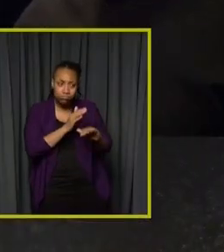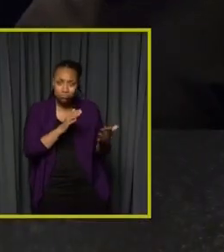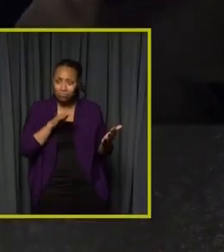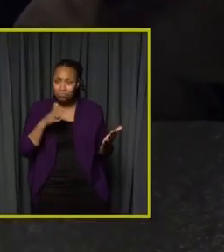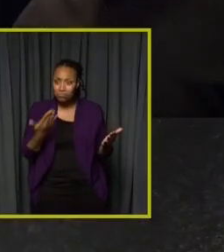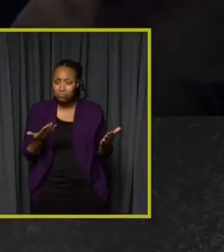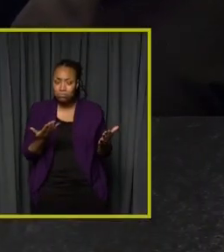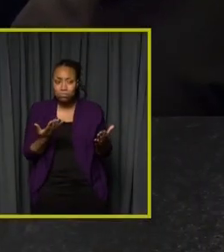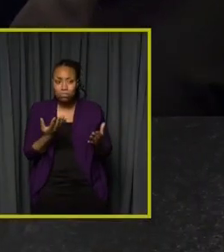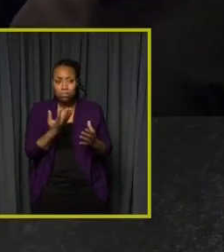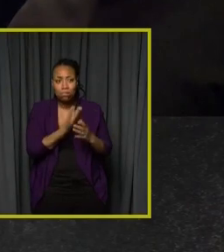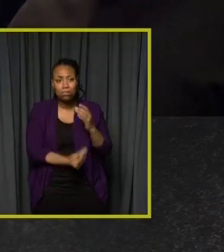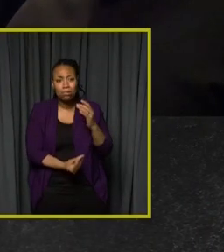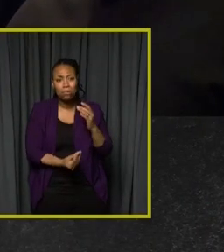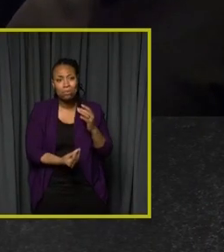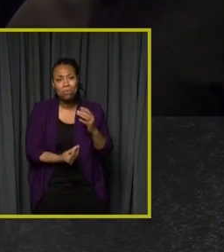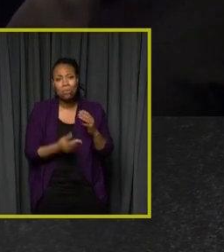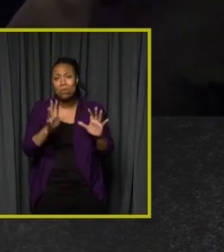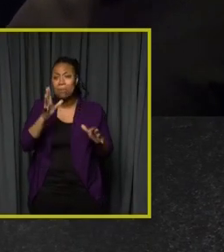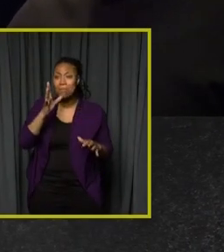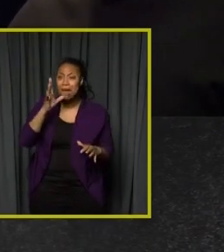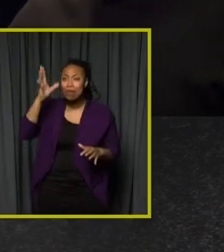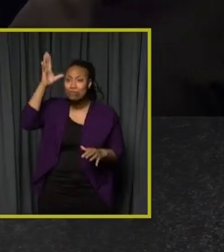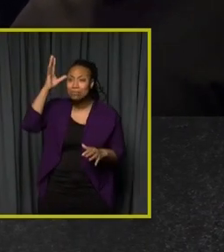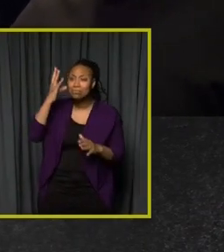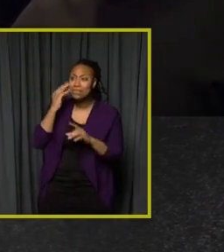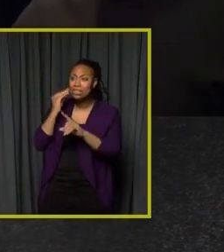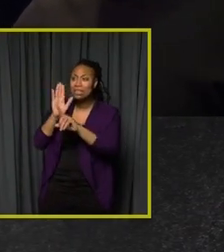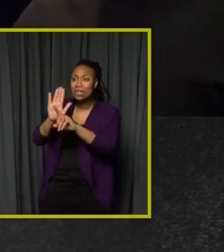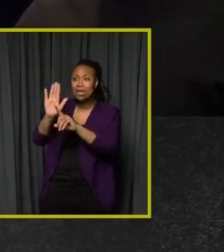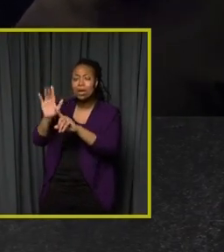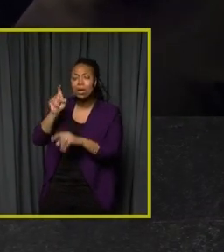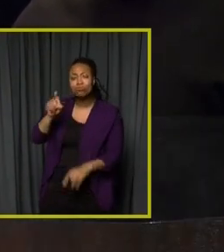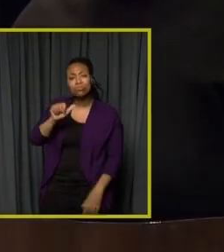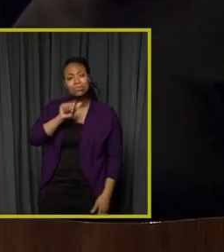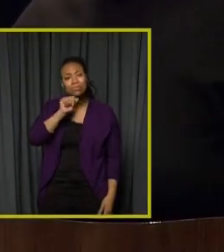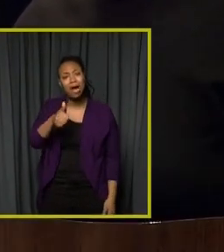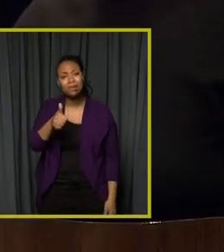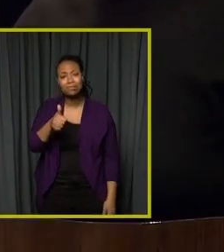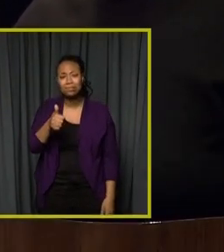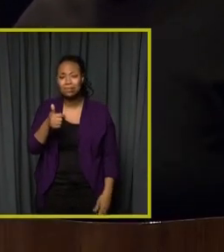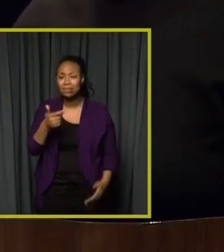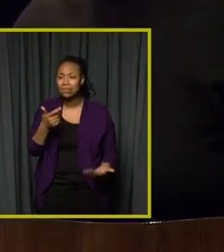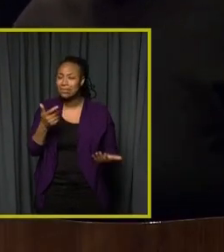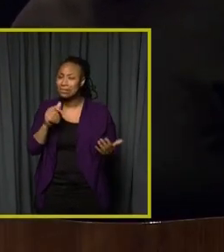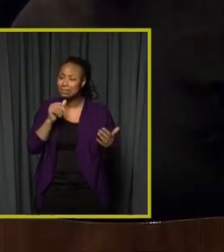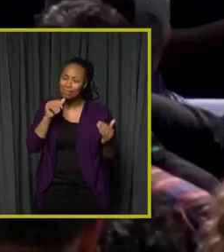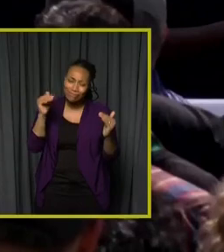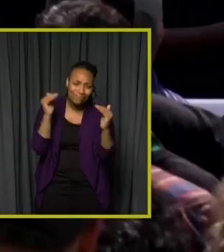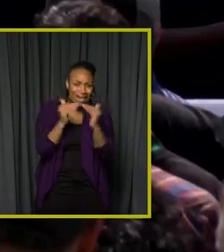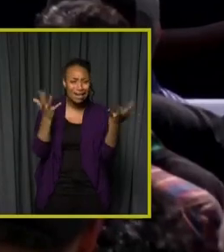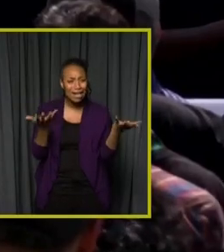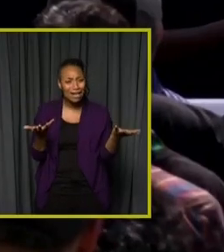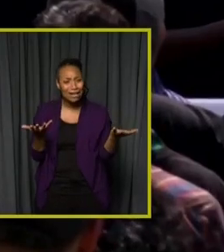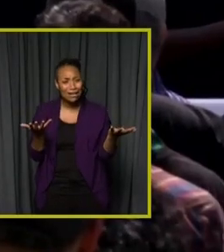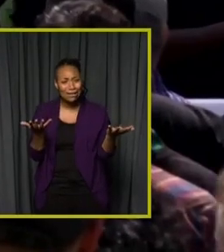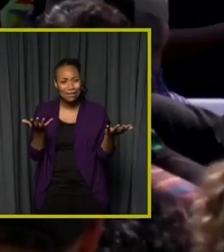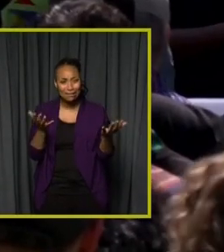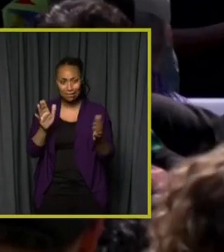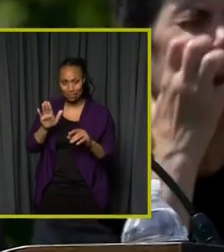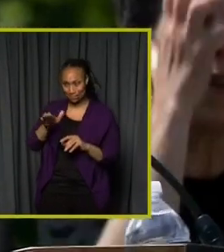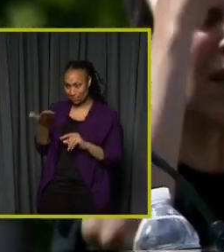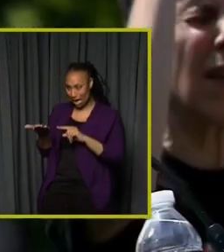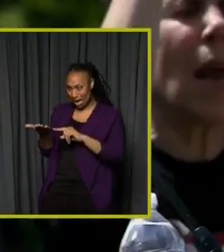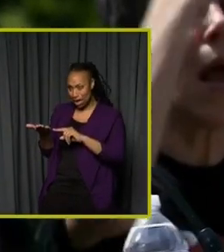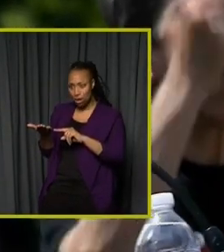No parent should have, in America, should have to bury their child for a lack of medical expense. I'm